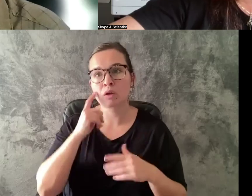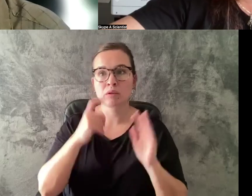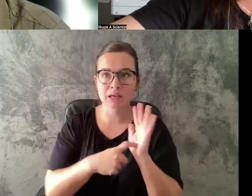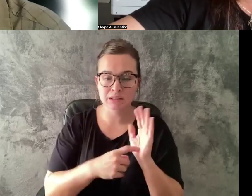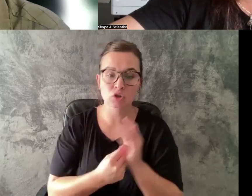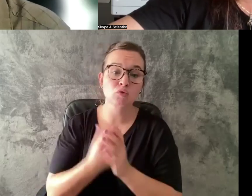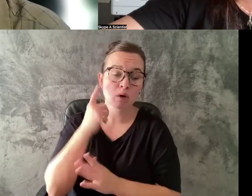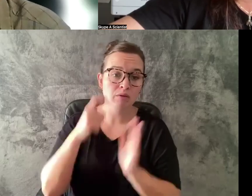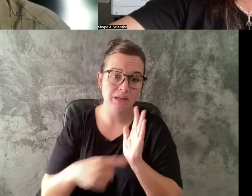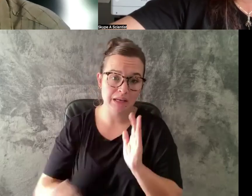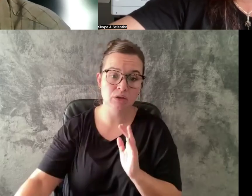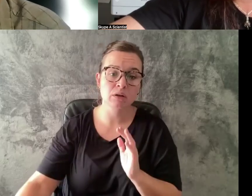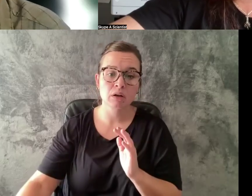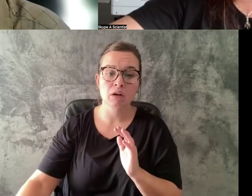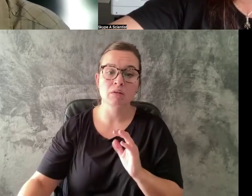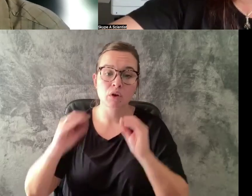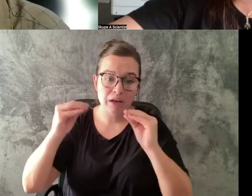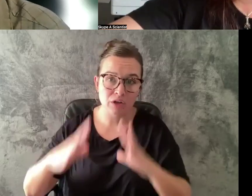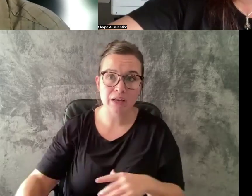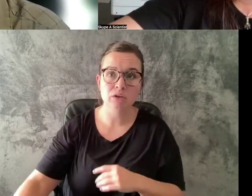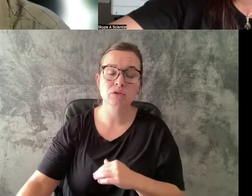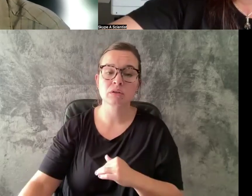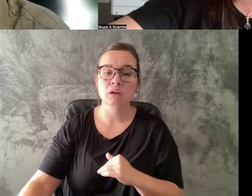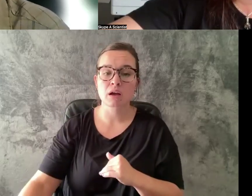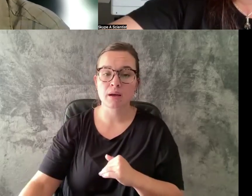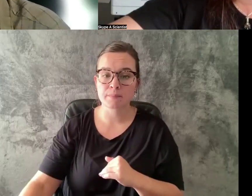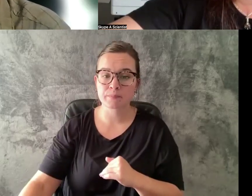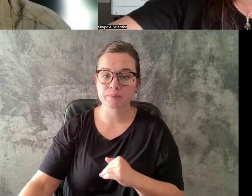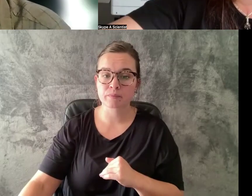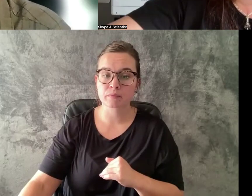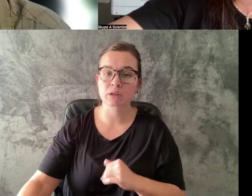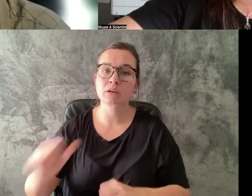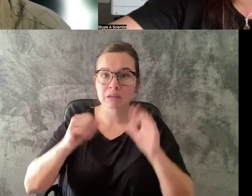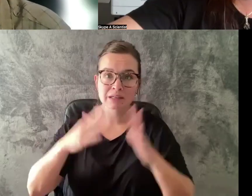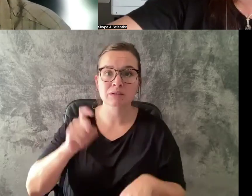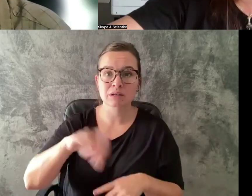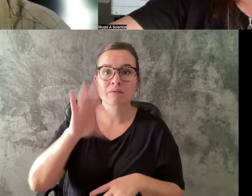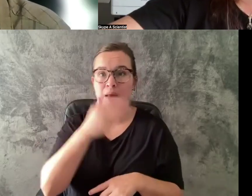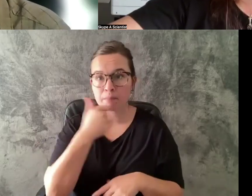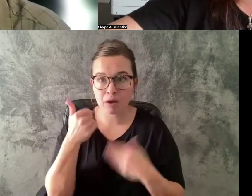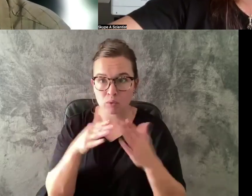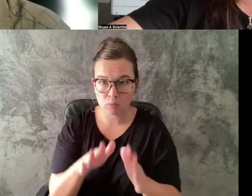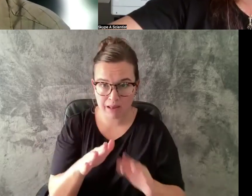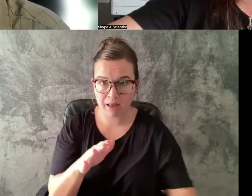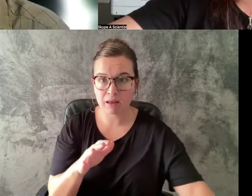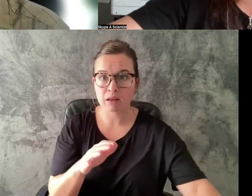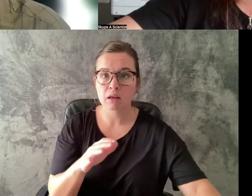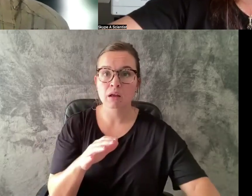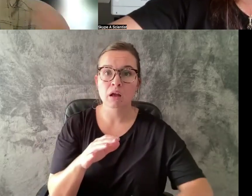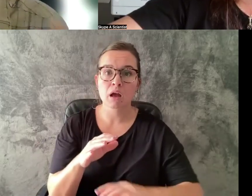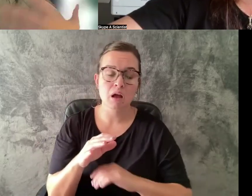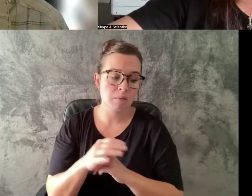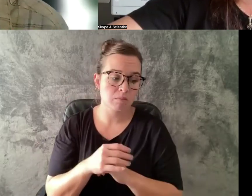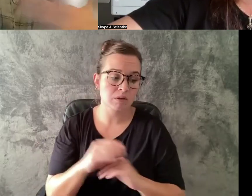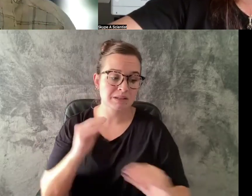growing recognition among educators, science educators, and scientists that we need to find better ways to teach that because